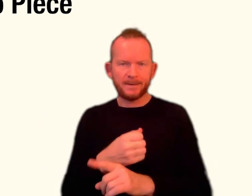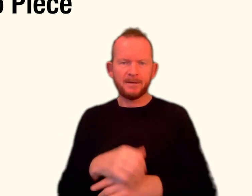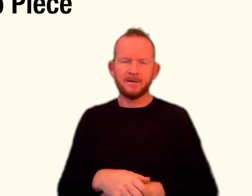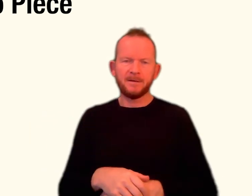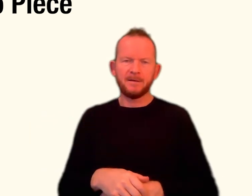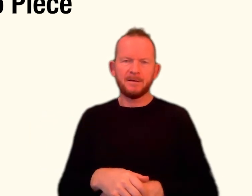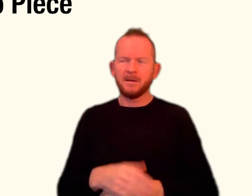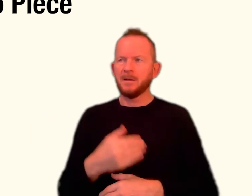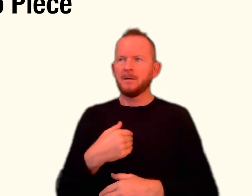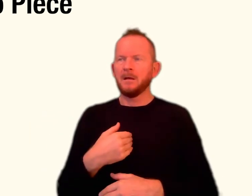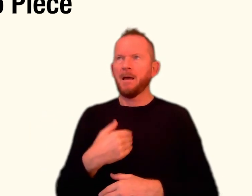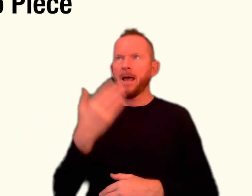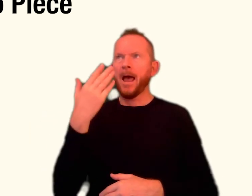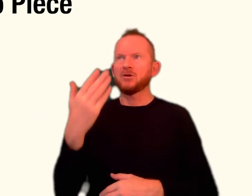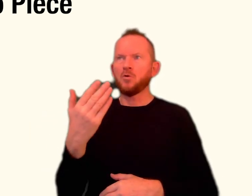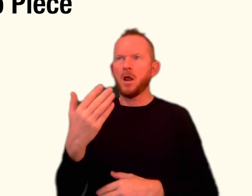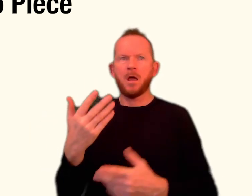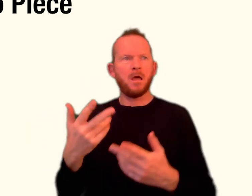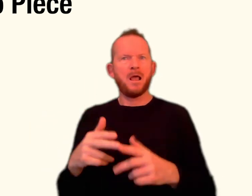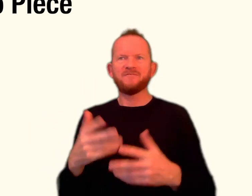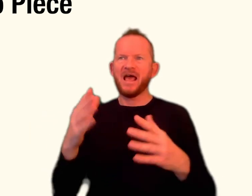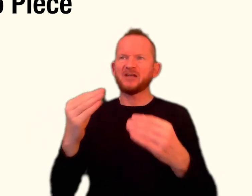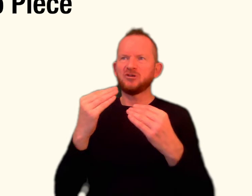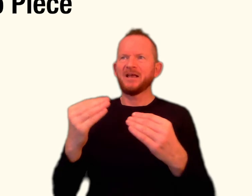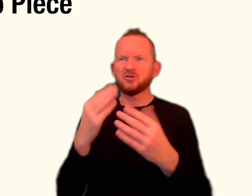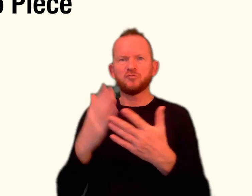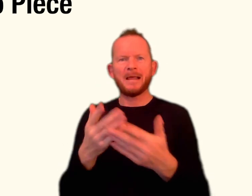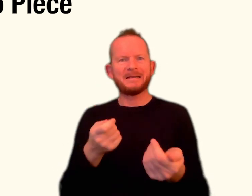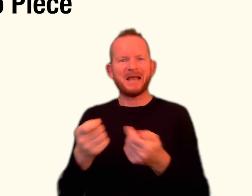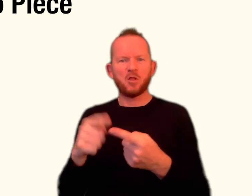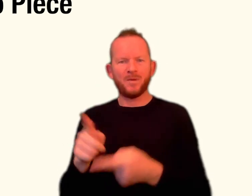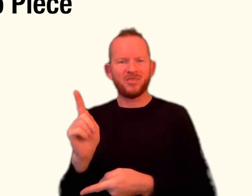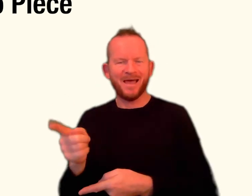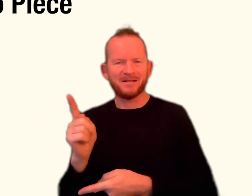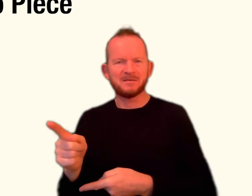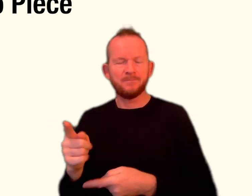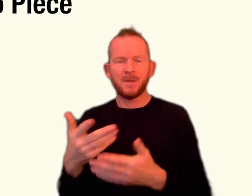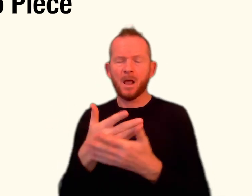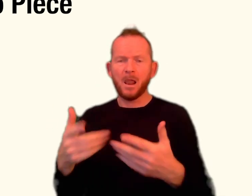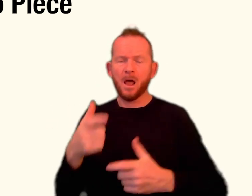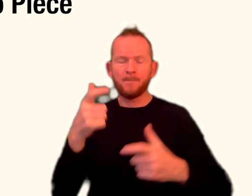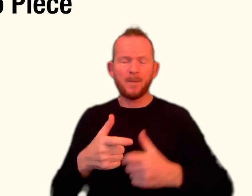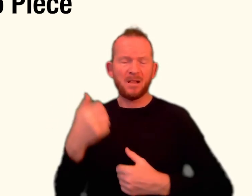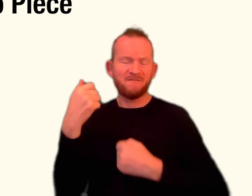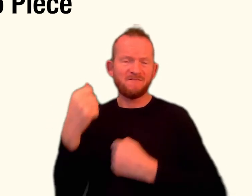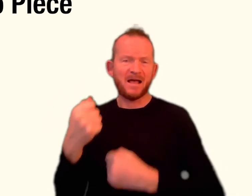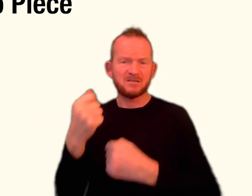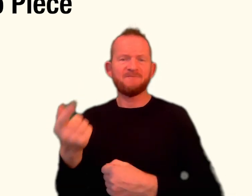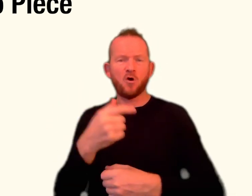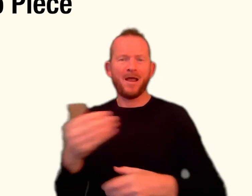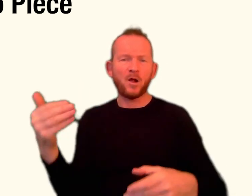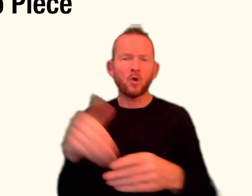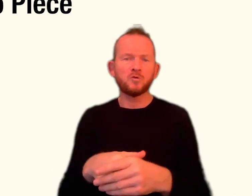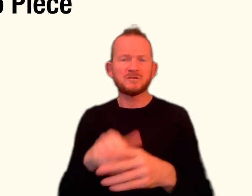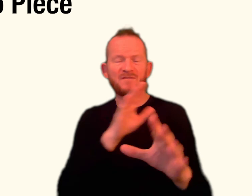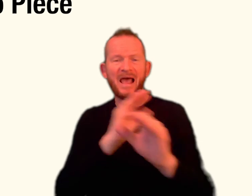and I don't know whether education's really dealt with that, and I know there's lots of people fighting for inclusive education. I was